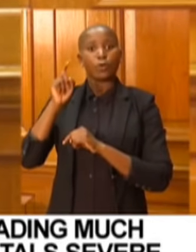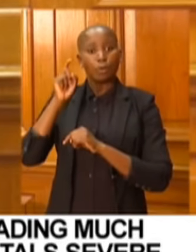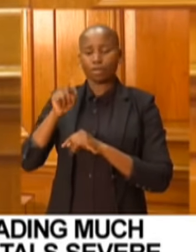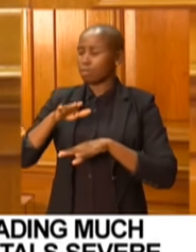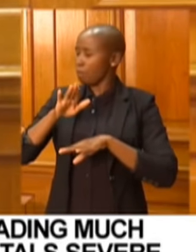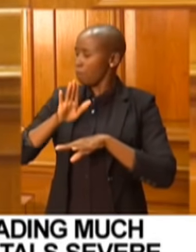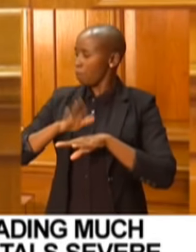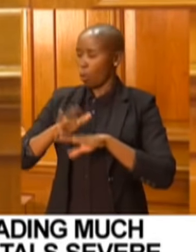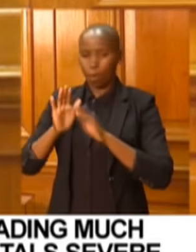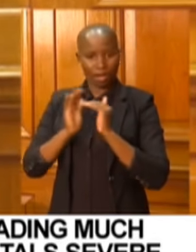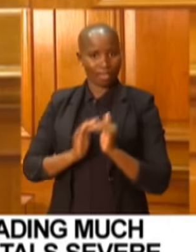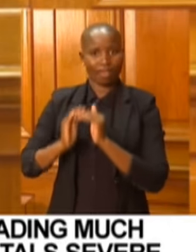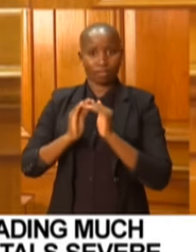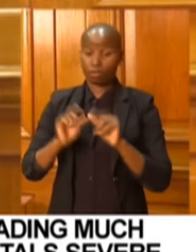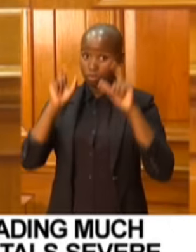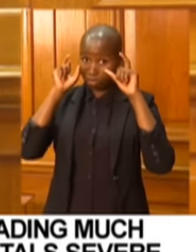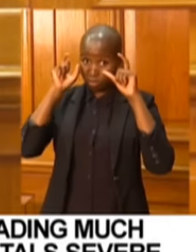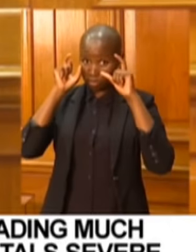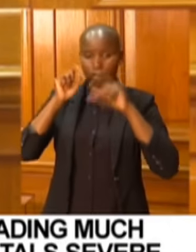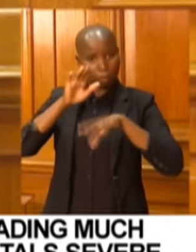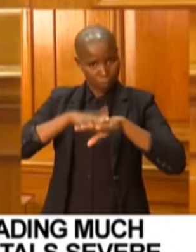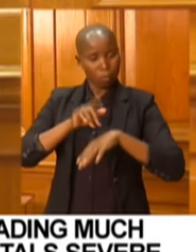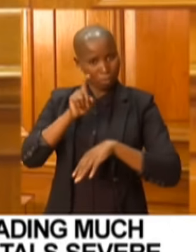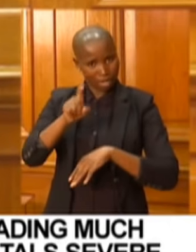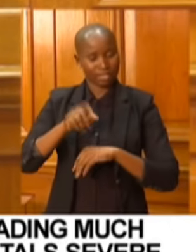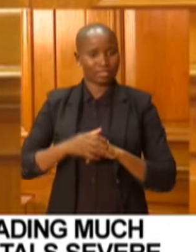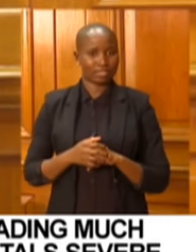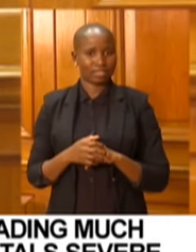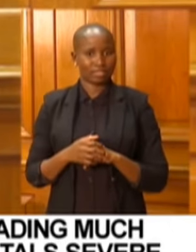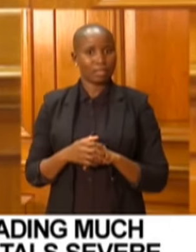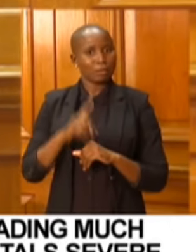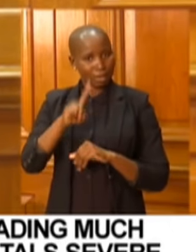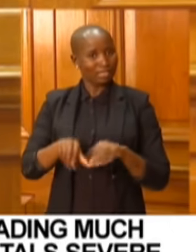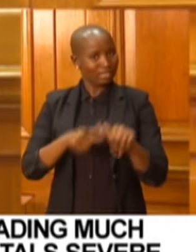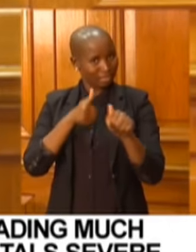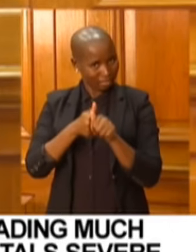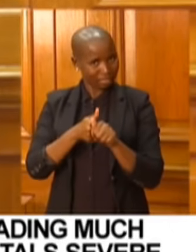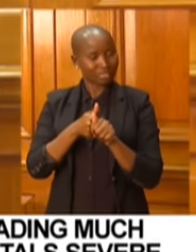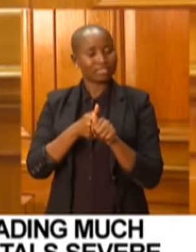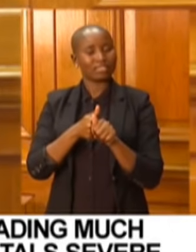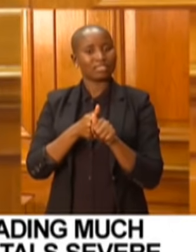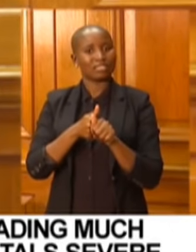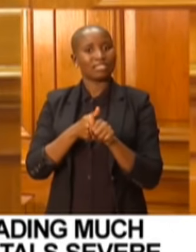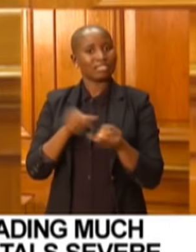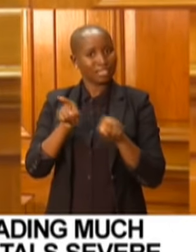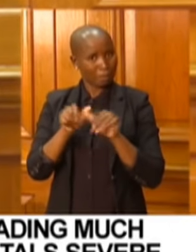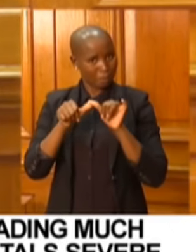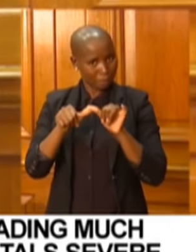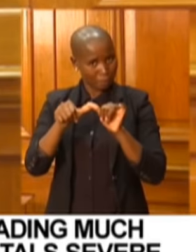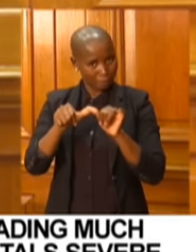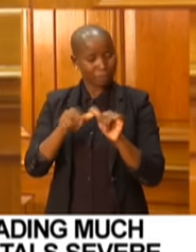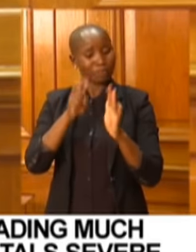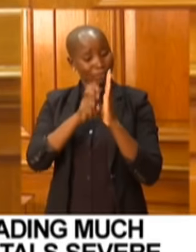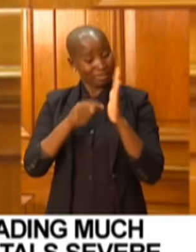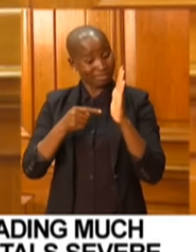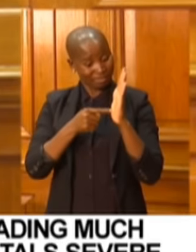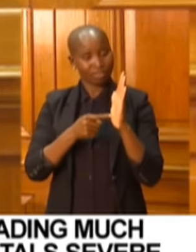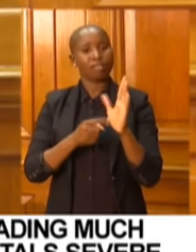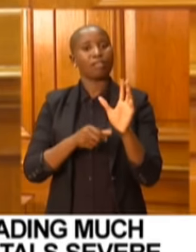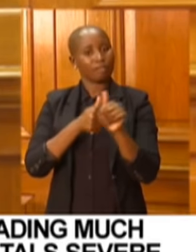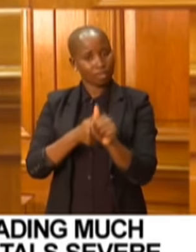and vigilant, more compliant and more consistent in following the